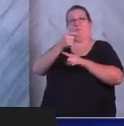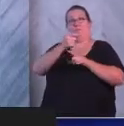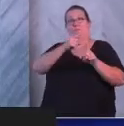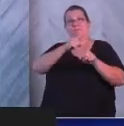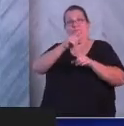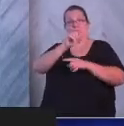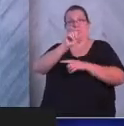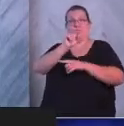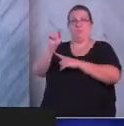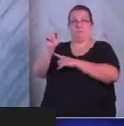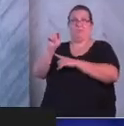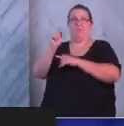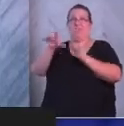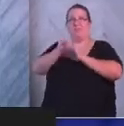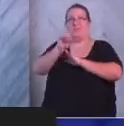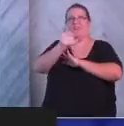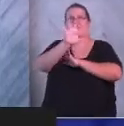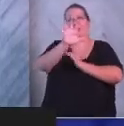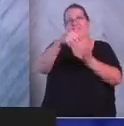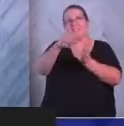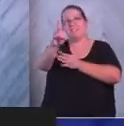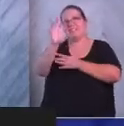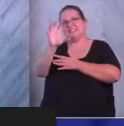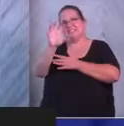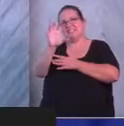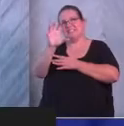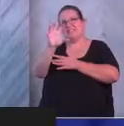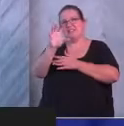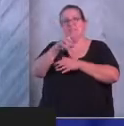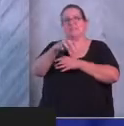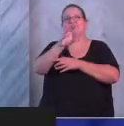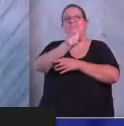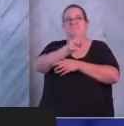that 6,600 Canadian